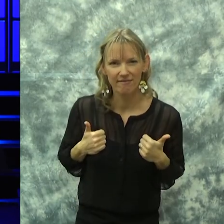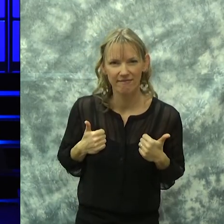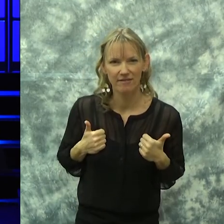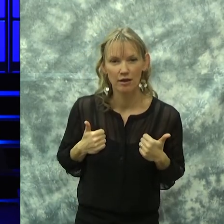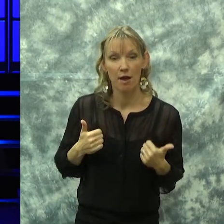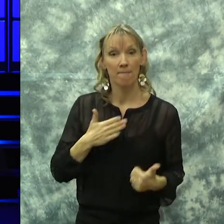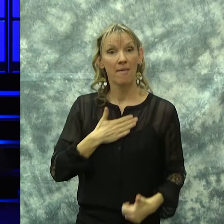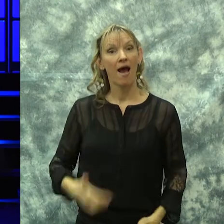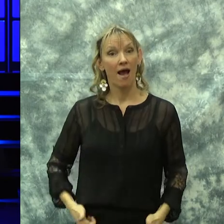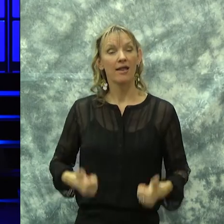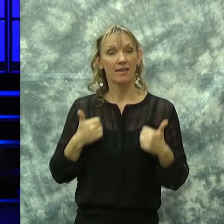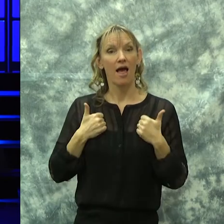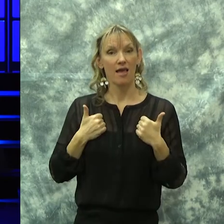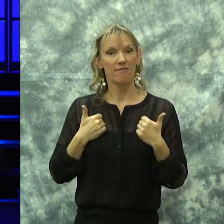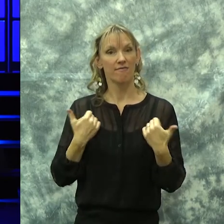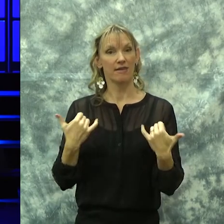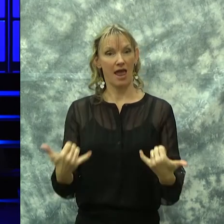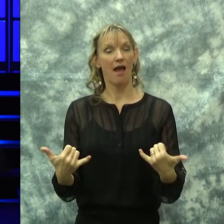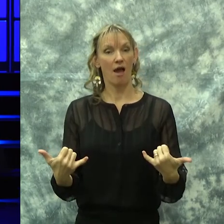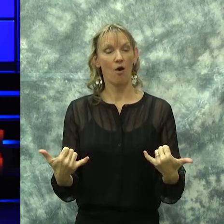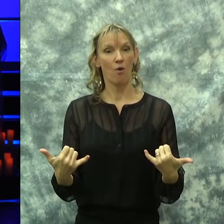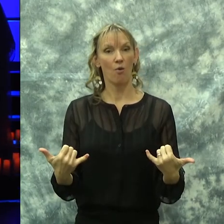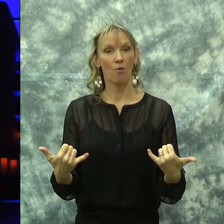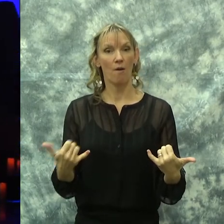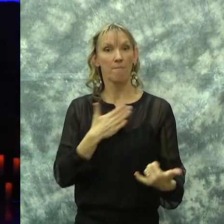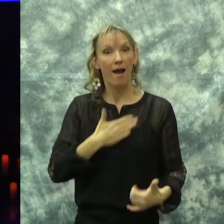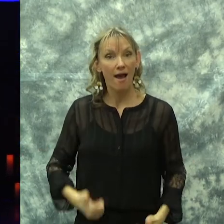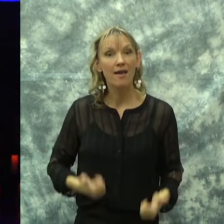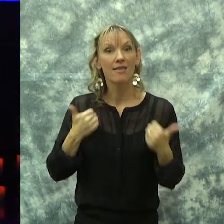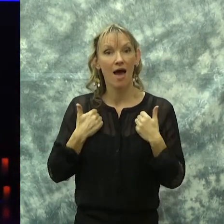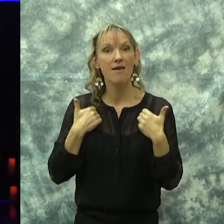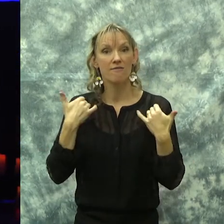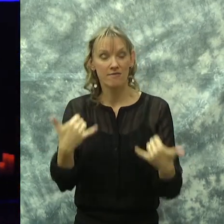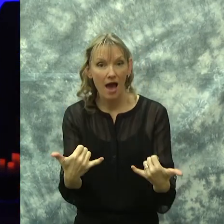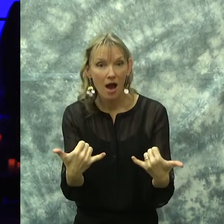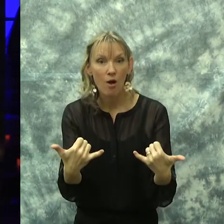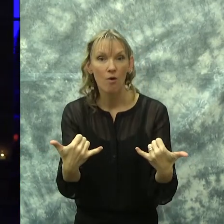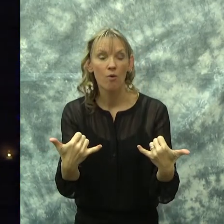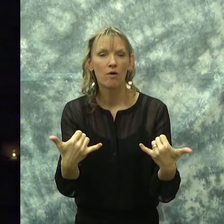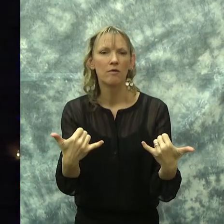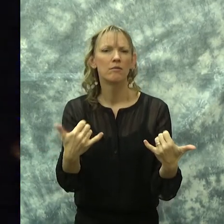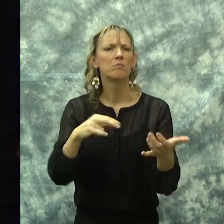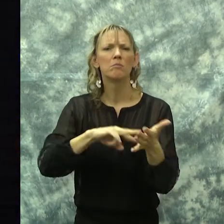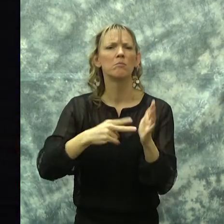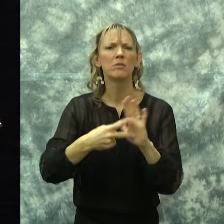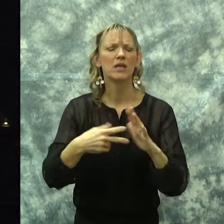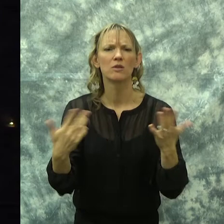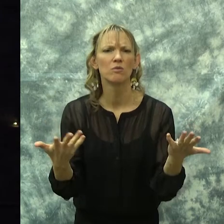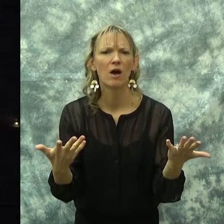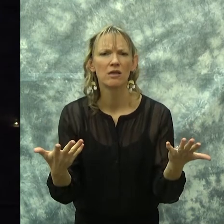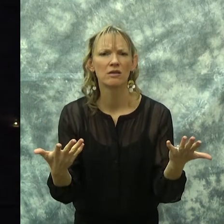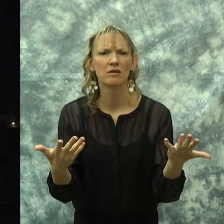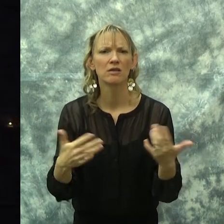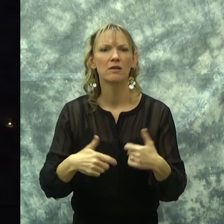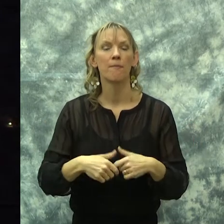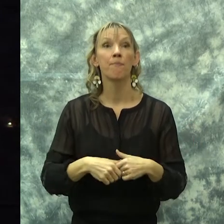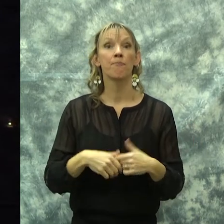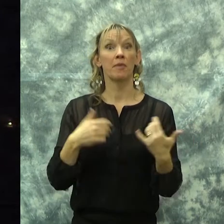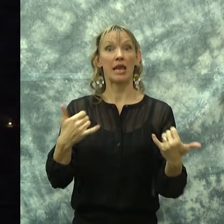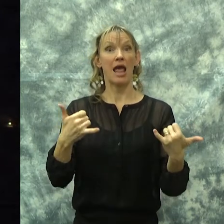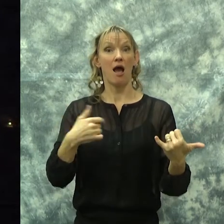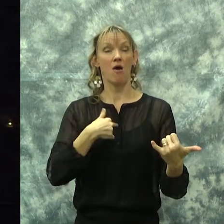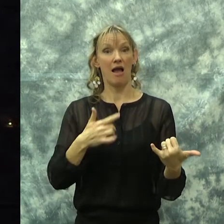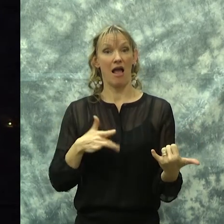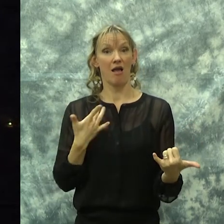My life now. My life now. What does that mean? It means now